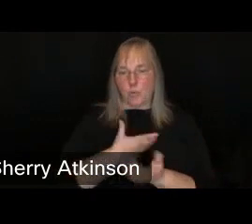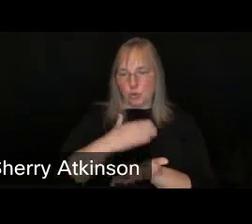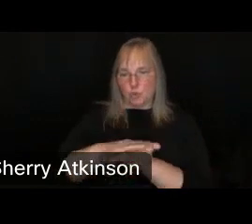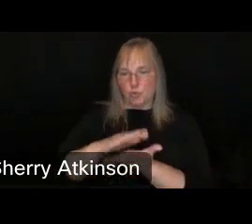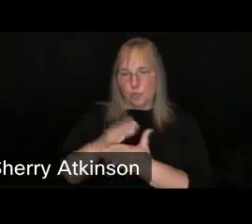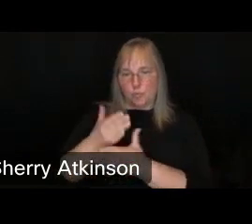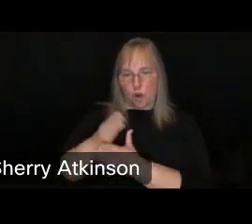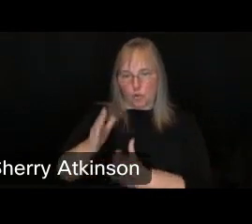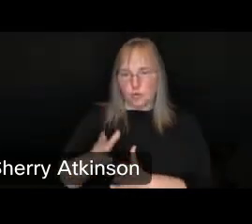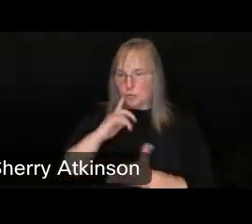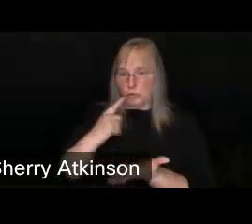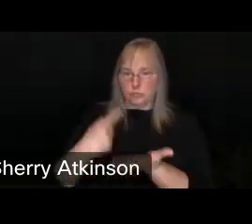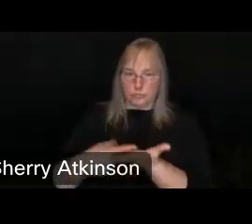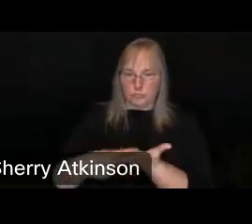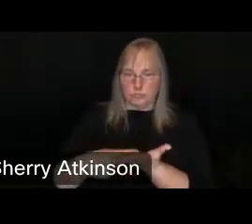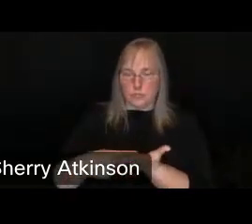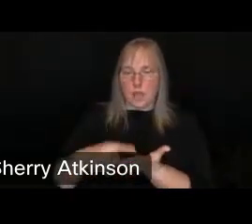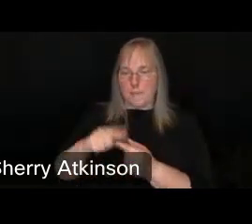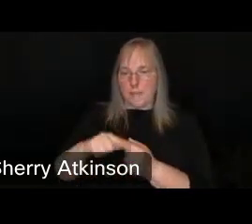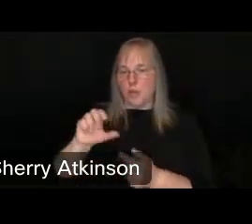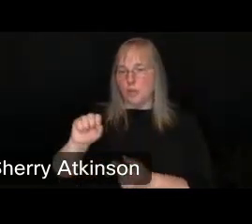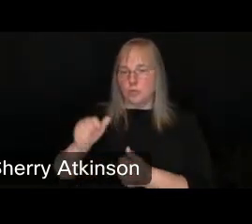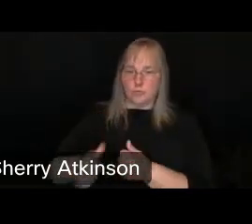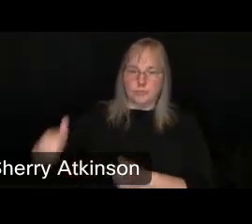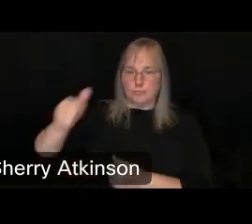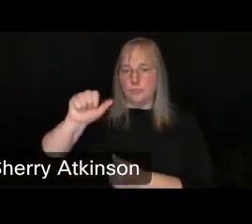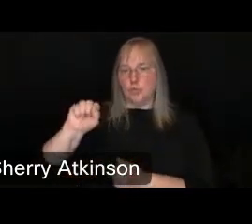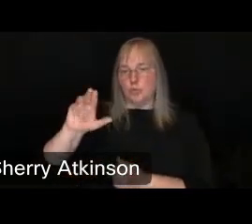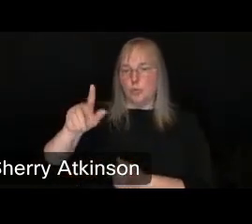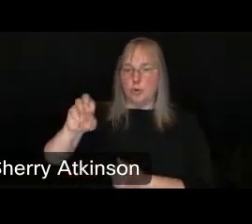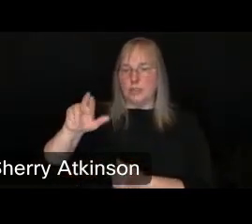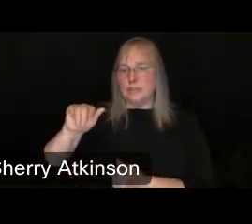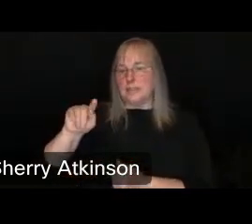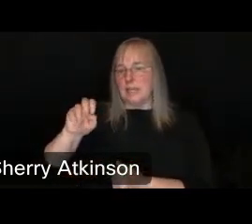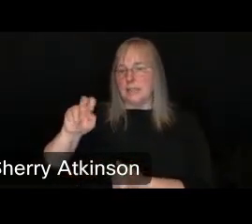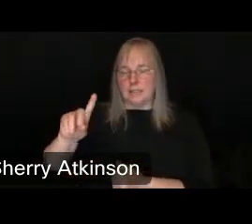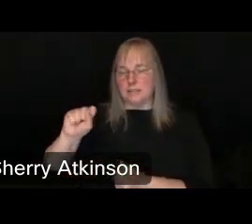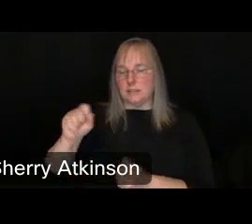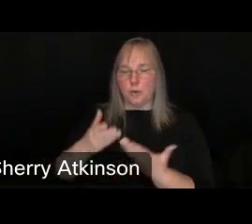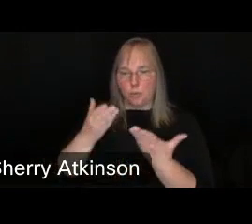about superintendent proposed budget that will touch upon the enrollment growth,